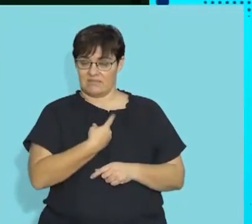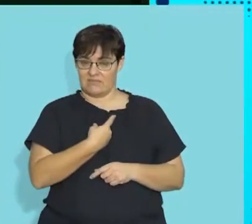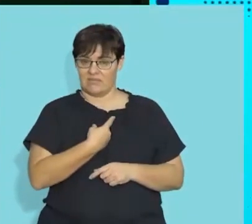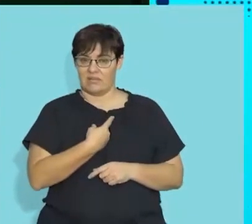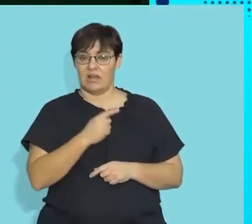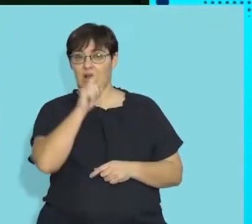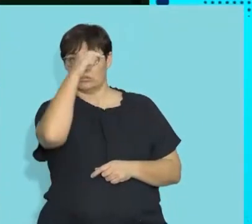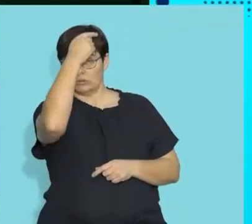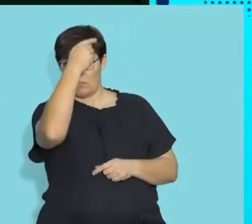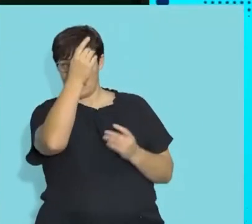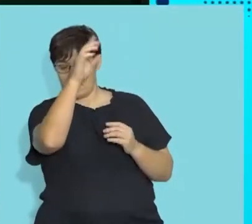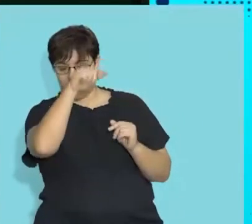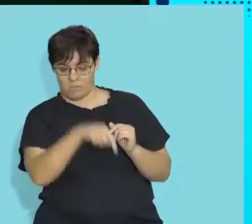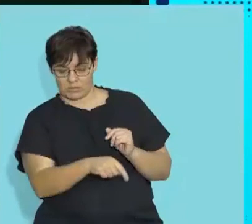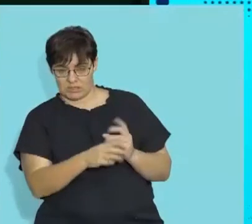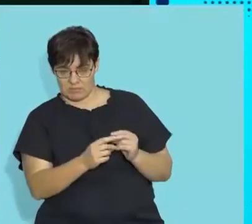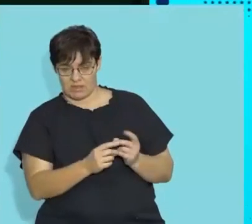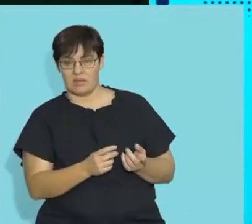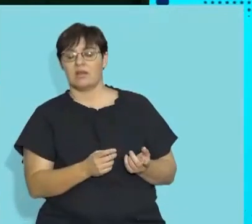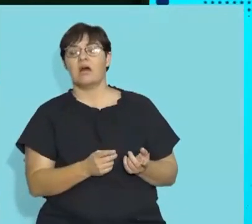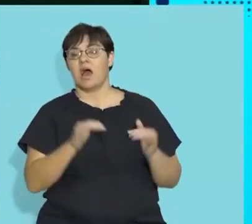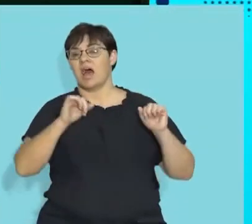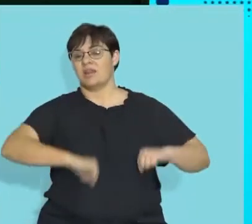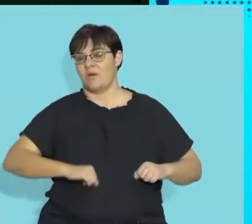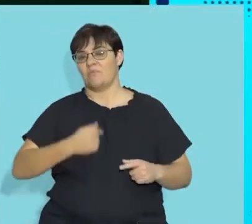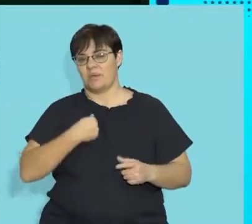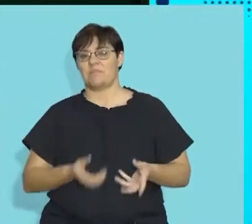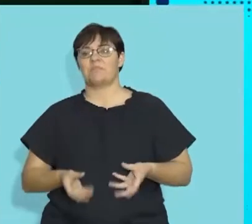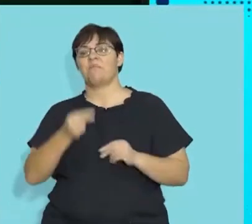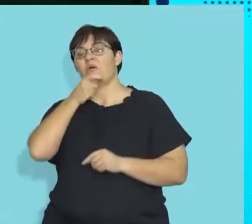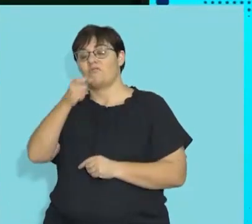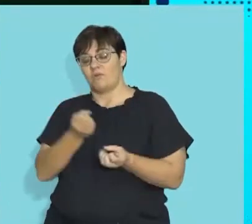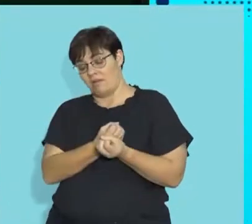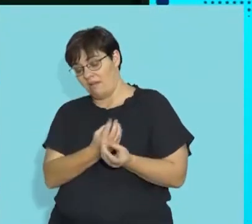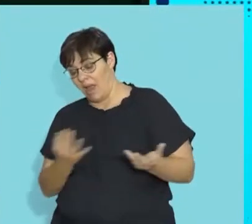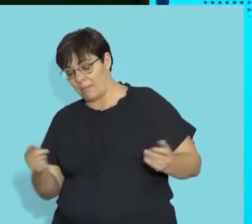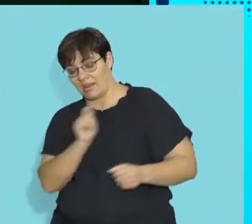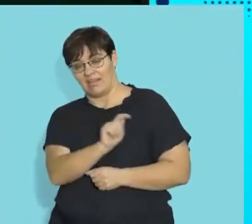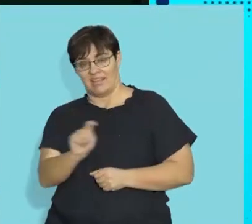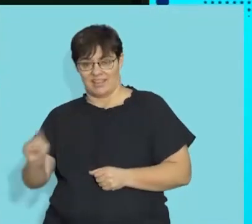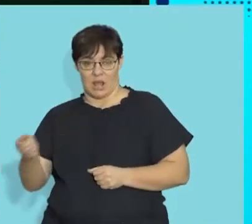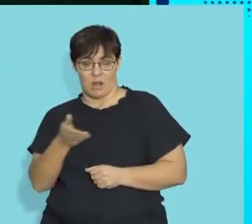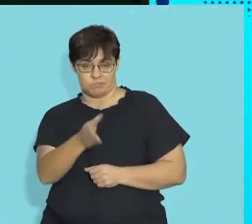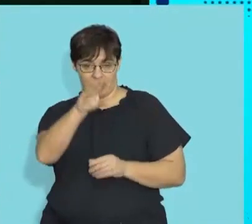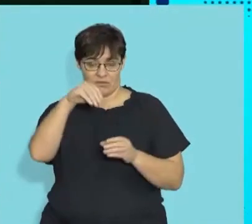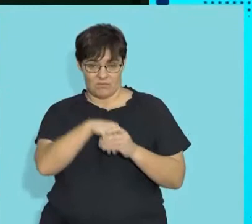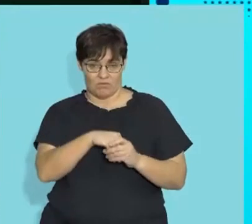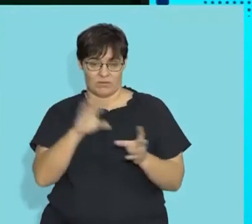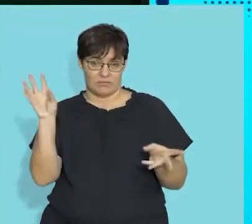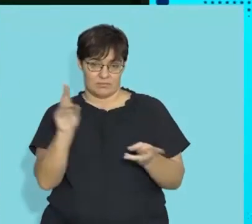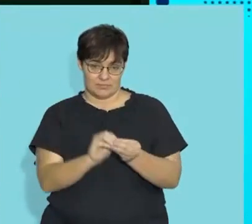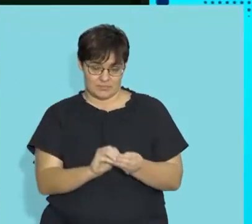sigma itself, the top number and the bottom number allow me to actually confirm how many terms